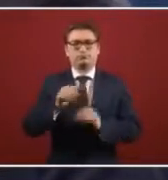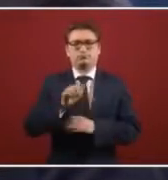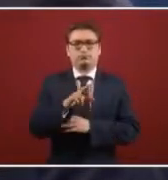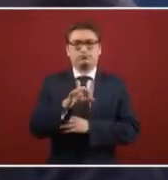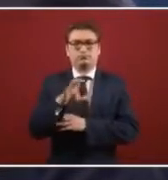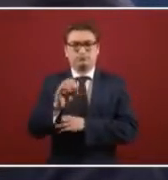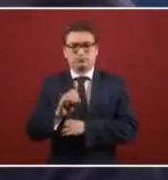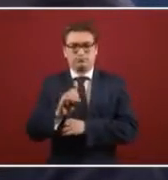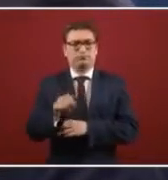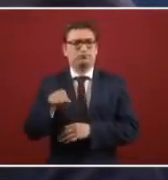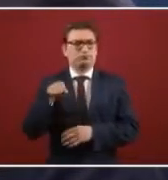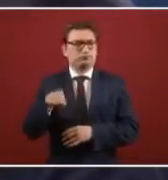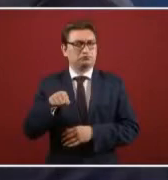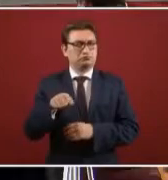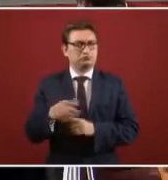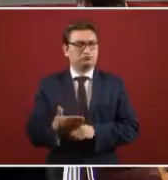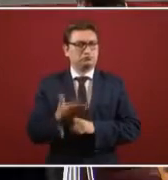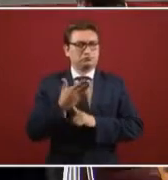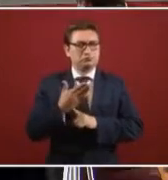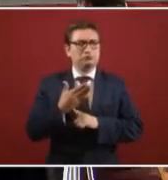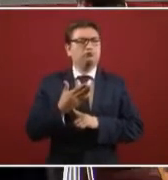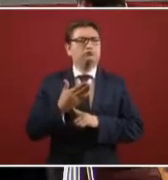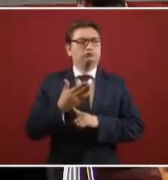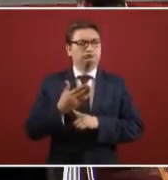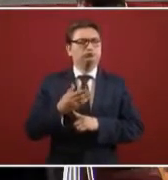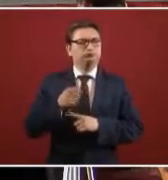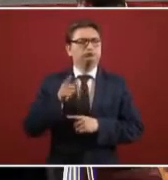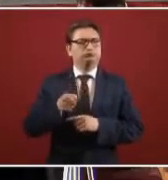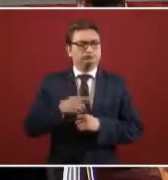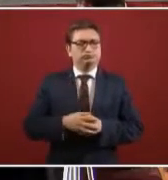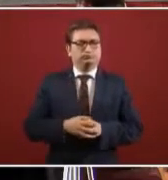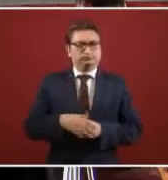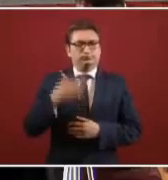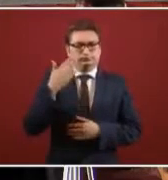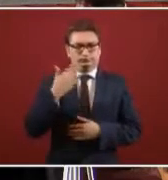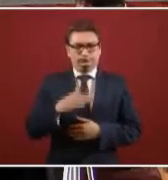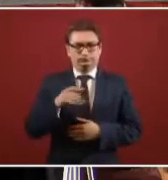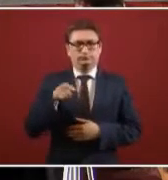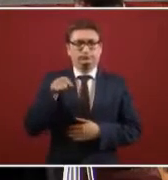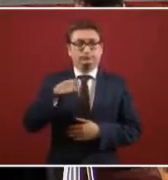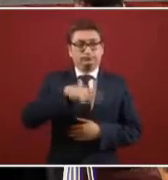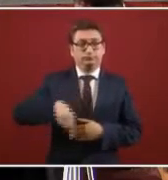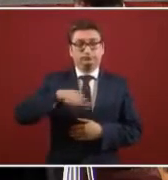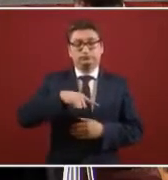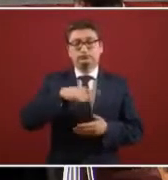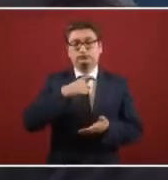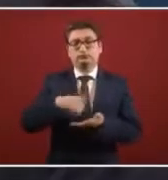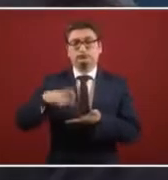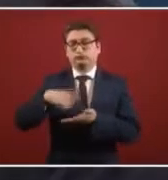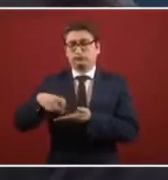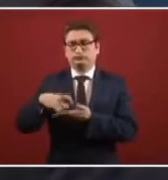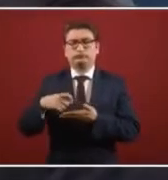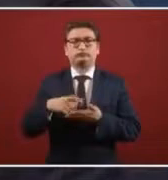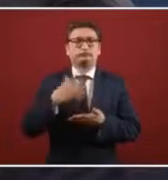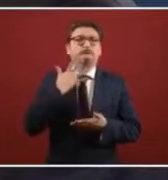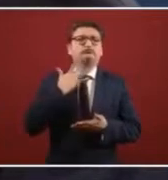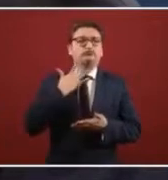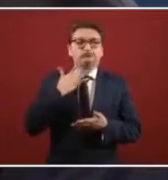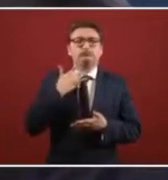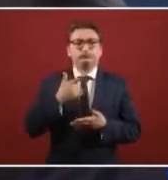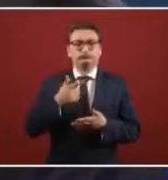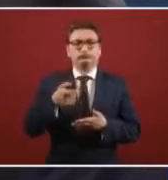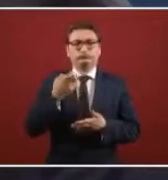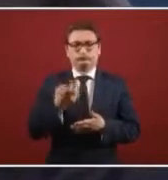Arco, with the y nos the demostraron Arco cómo franchise el precio logo. al que les venden a ellos el combustible es el